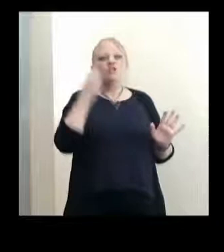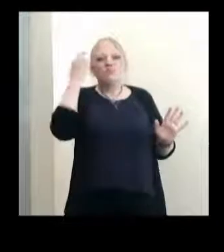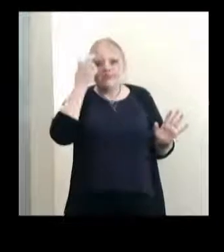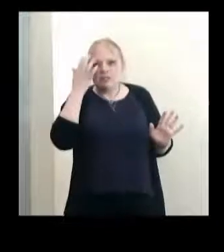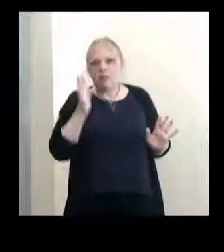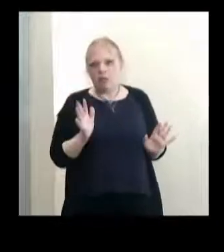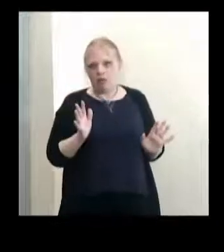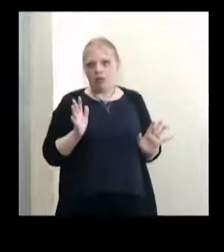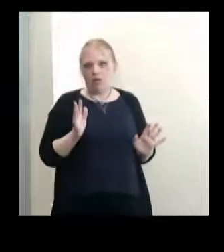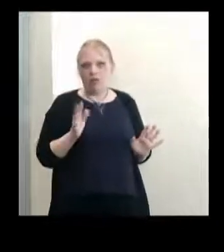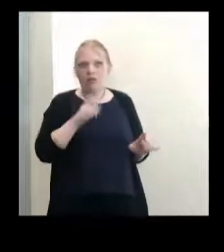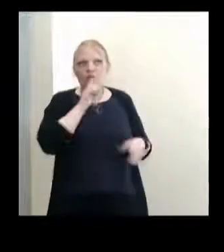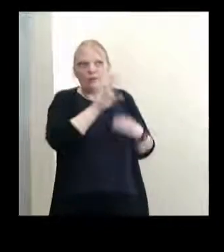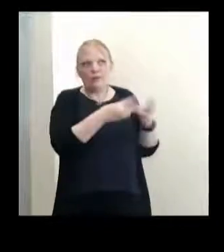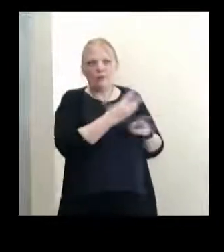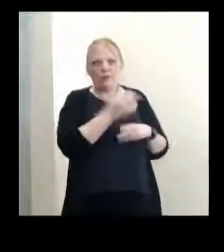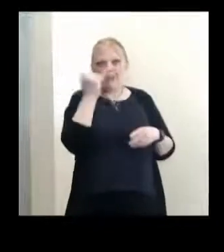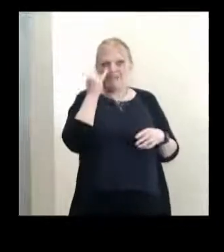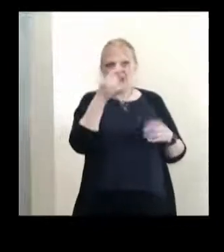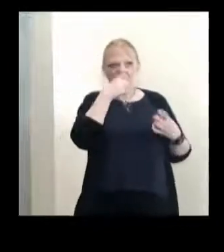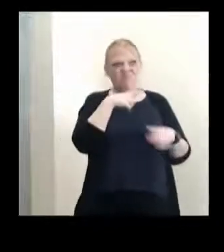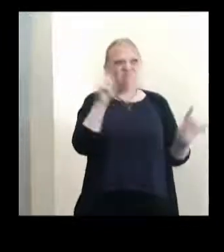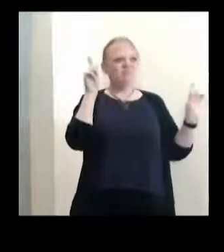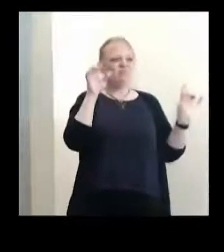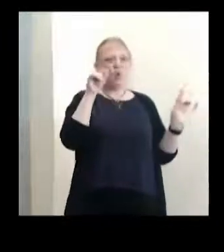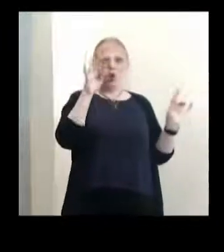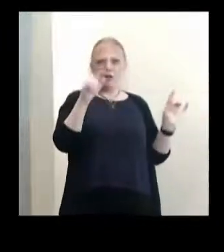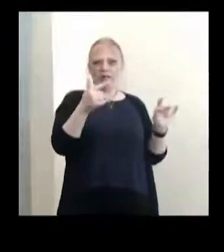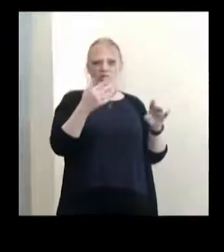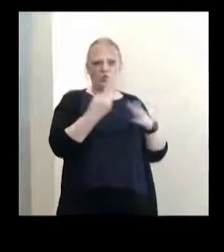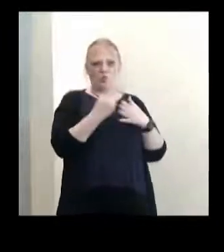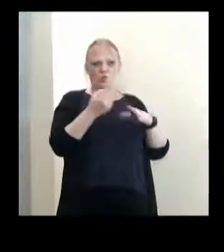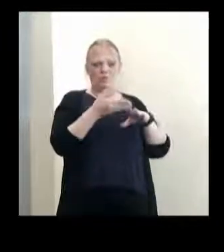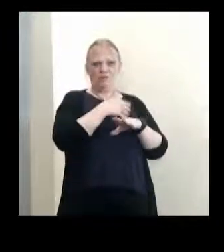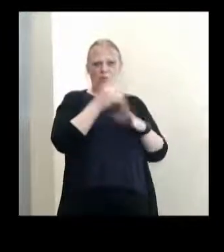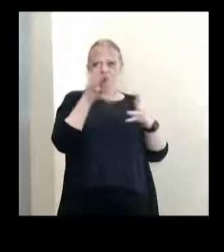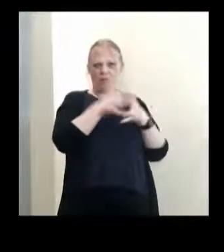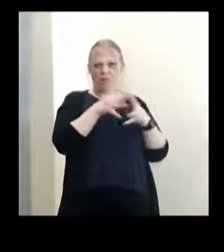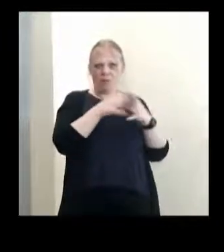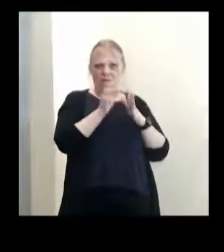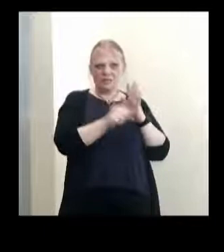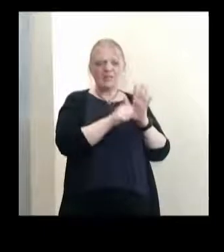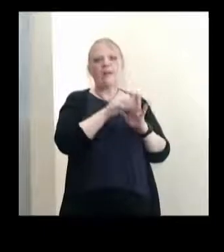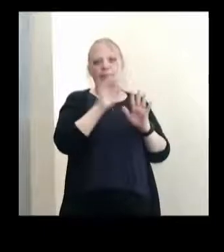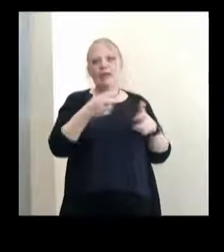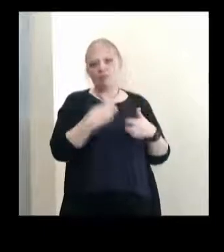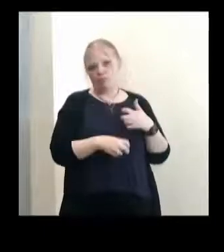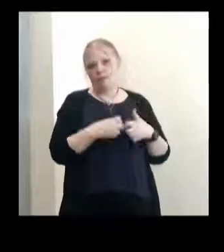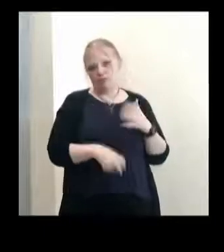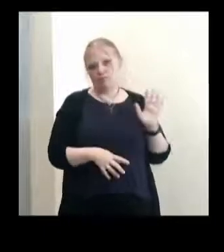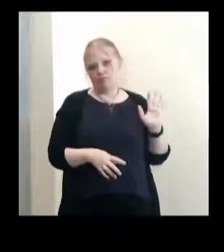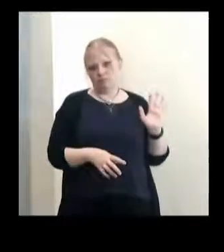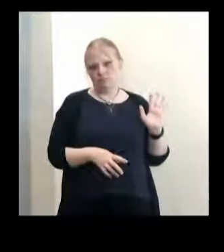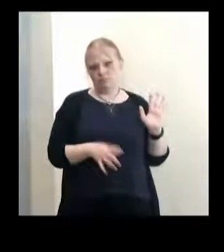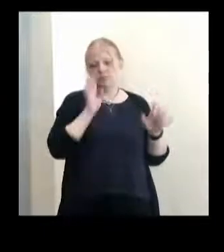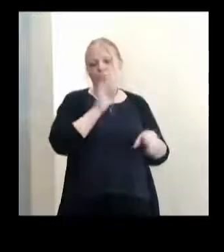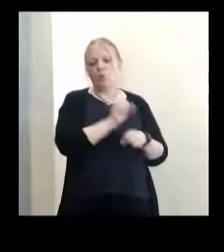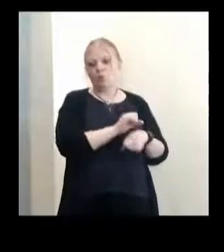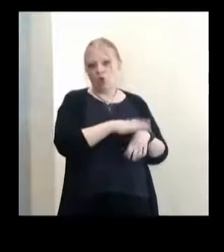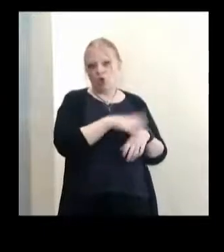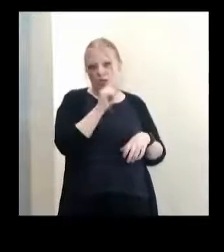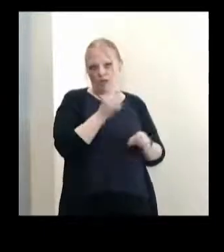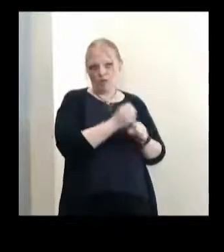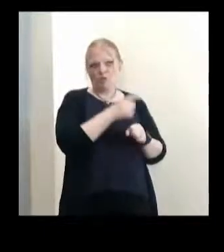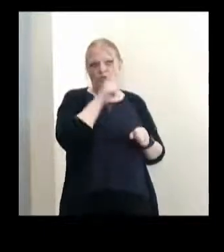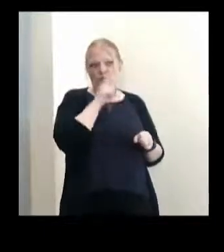in August, 2 weeks before football season, it would have been a problem. So we're going to work on that to ensure that this